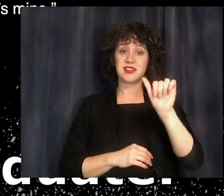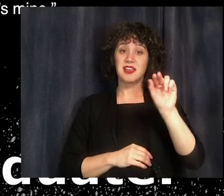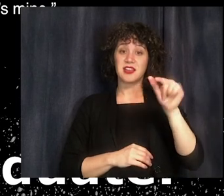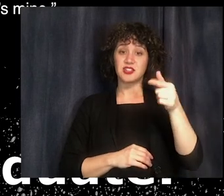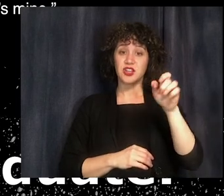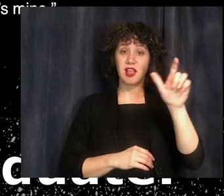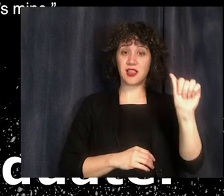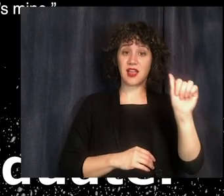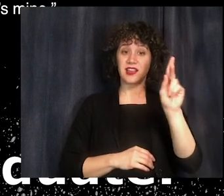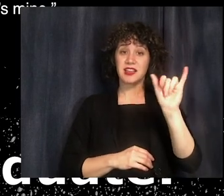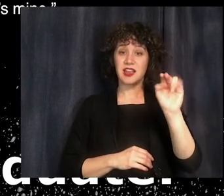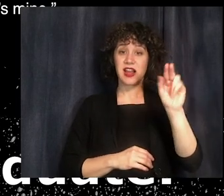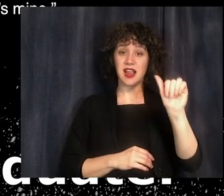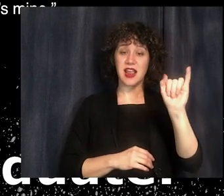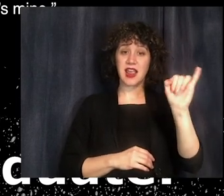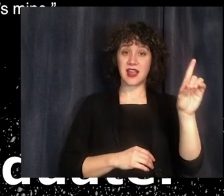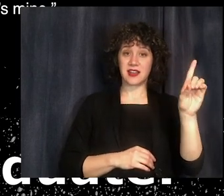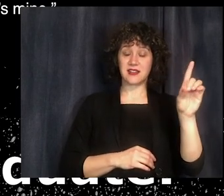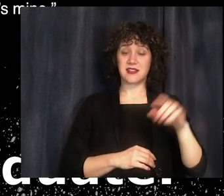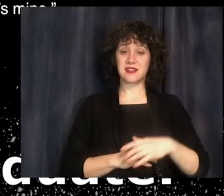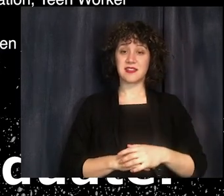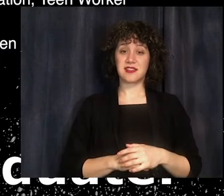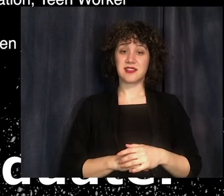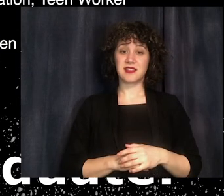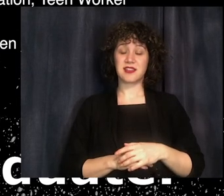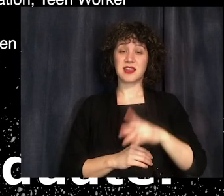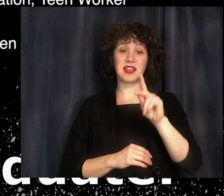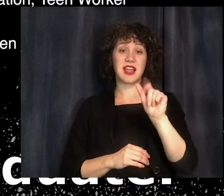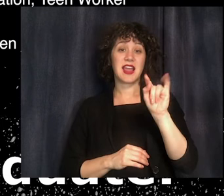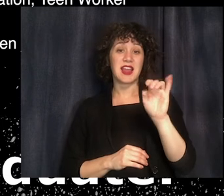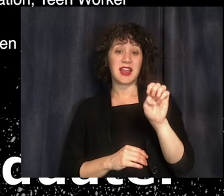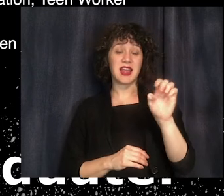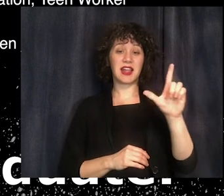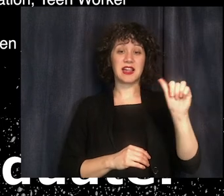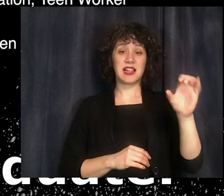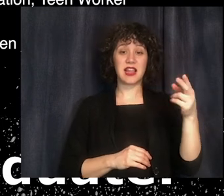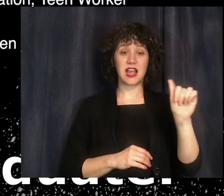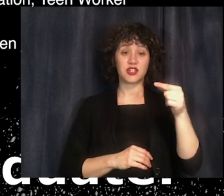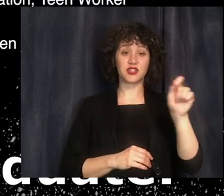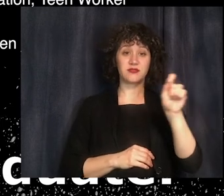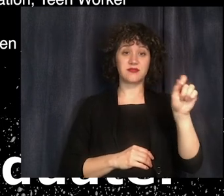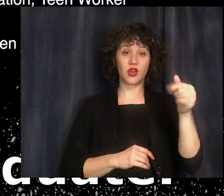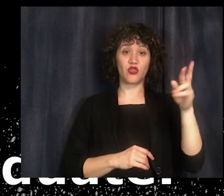Angela Kincaid. Katie Latchgray.